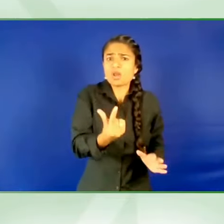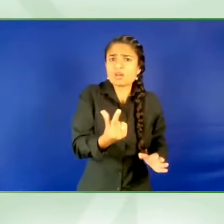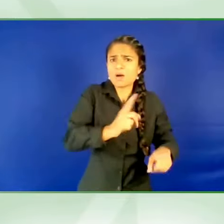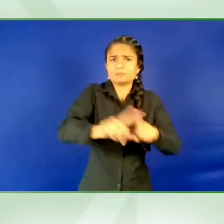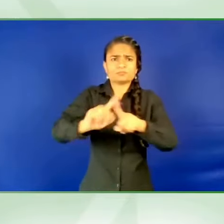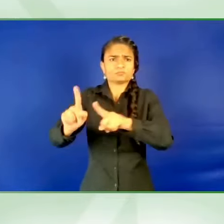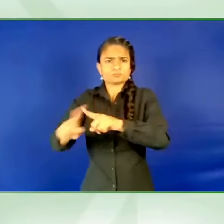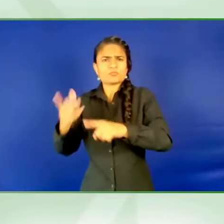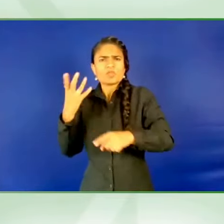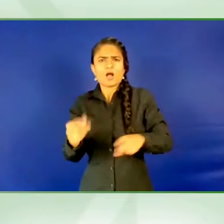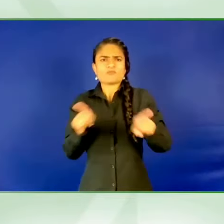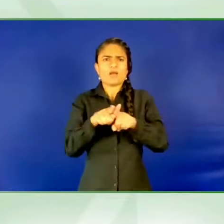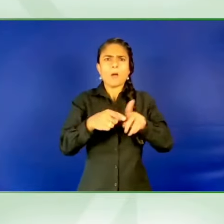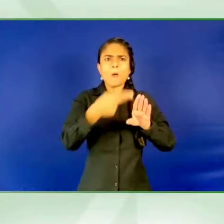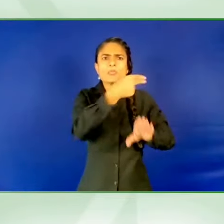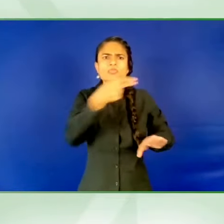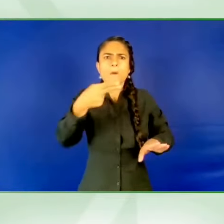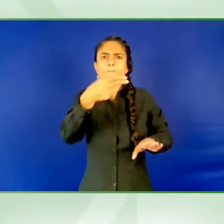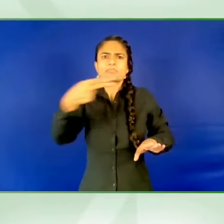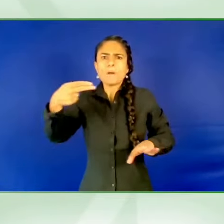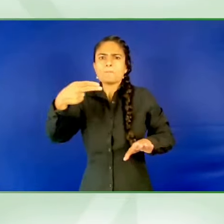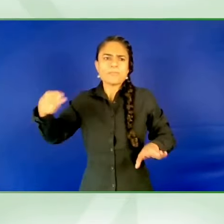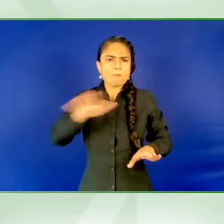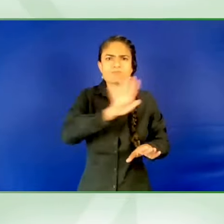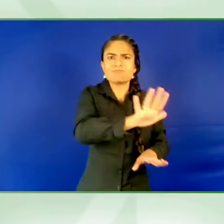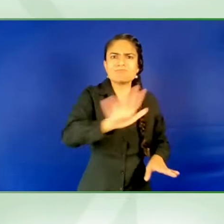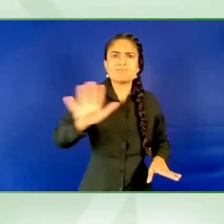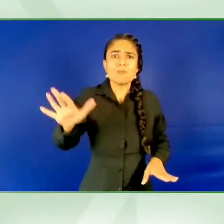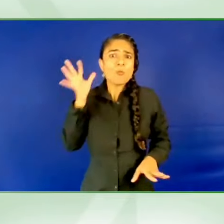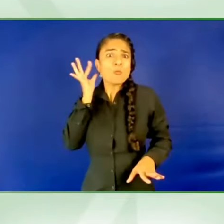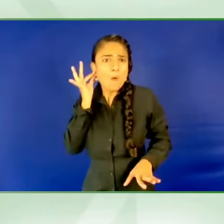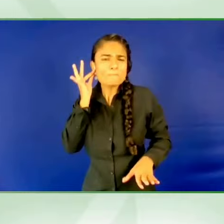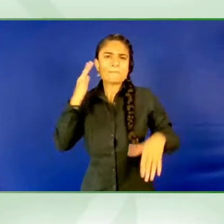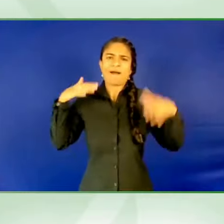out recently, and these, many bloggers also have brought